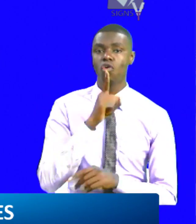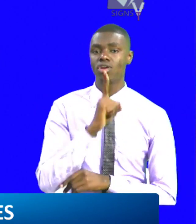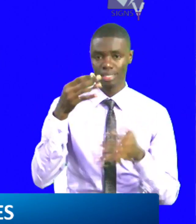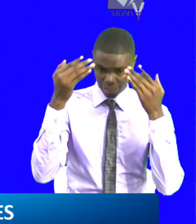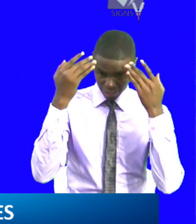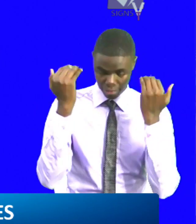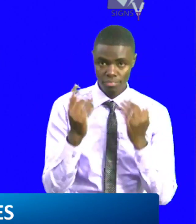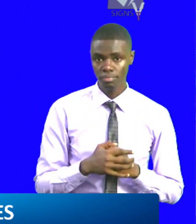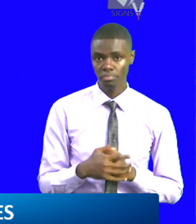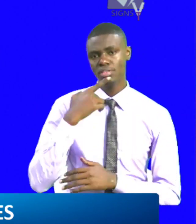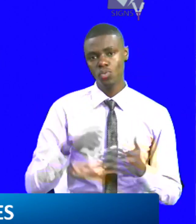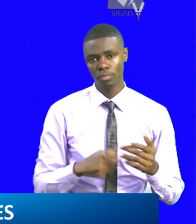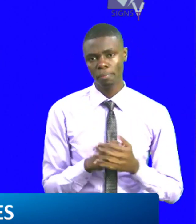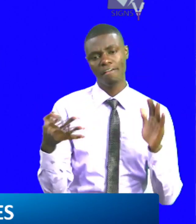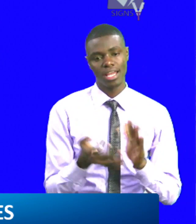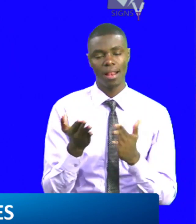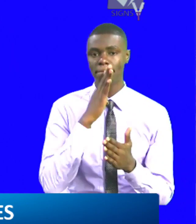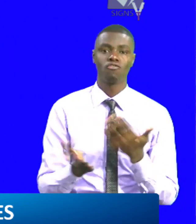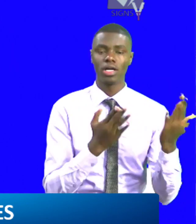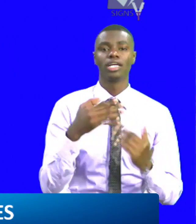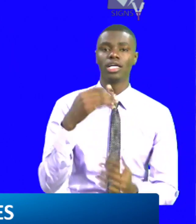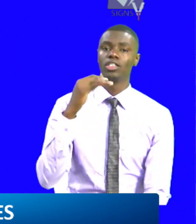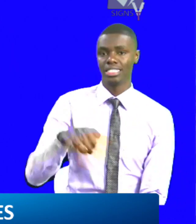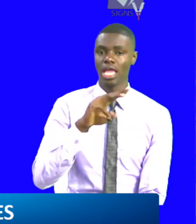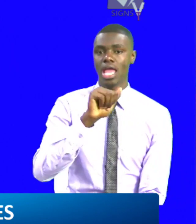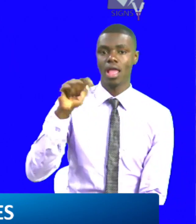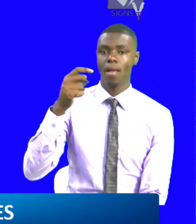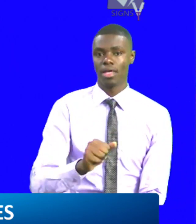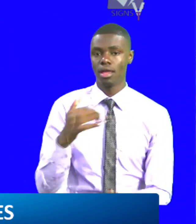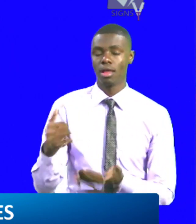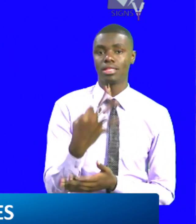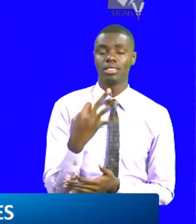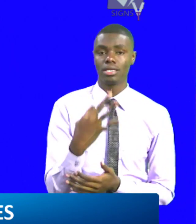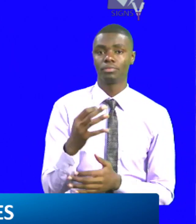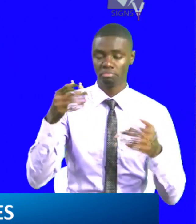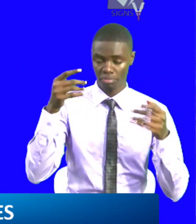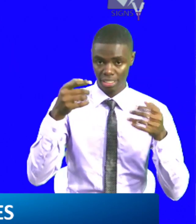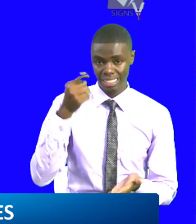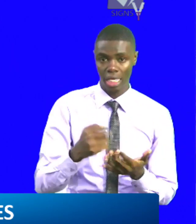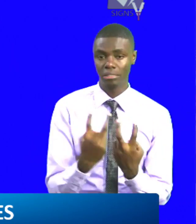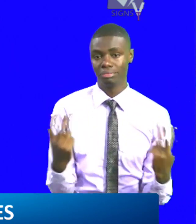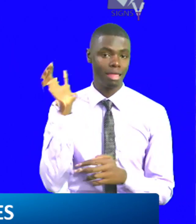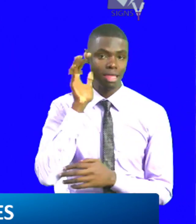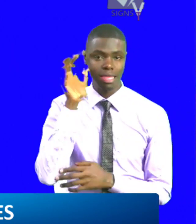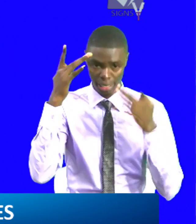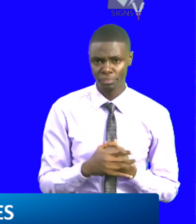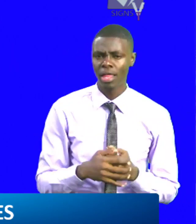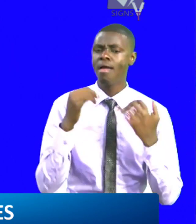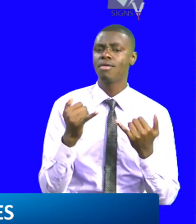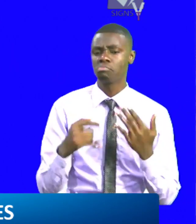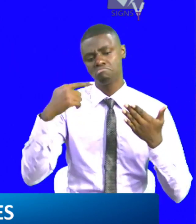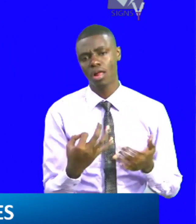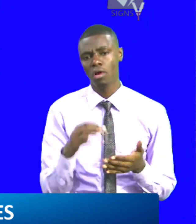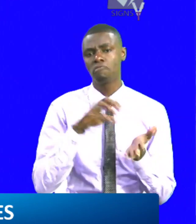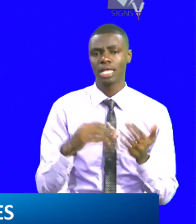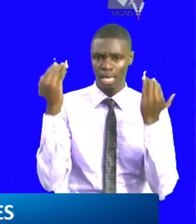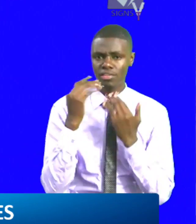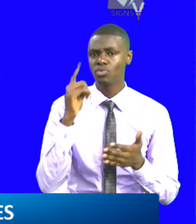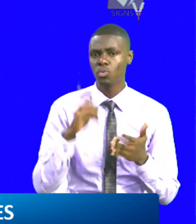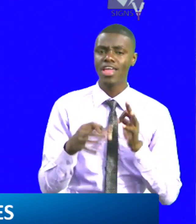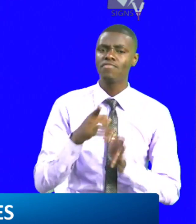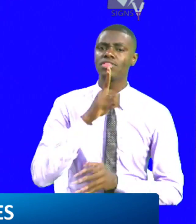of state and government, both collectively and individually, as well as our partners, notably the